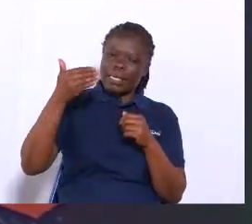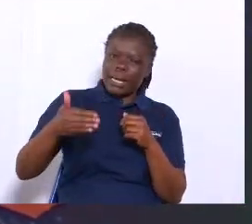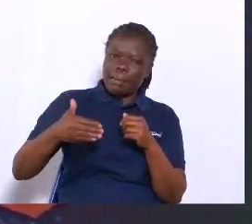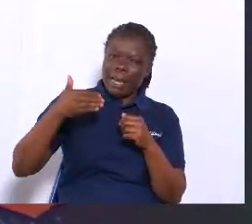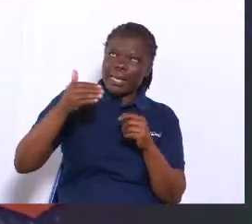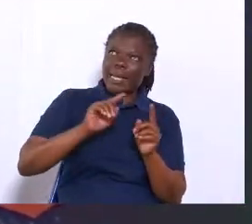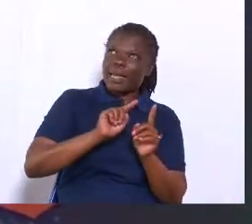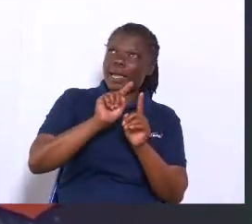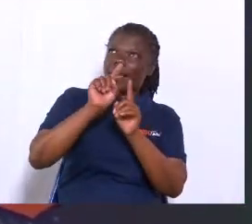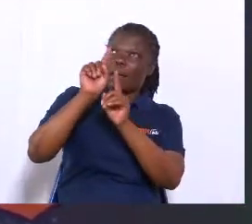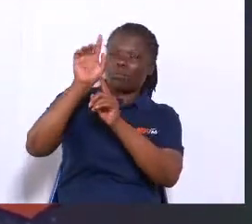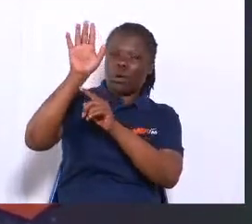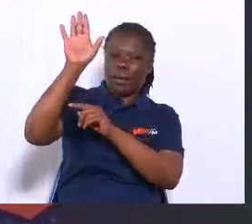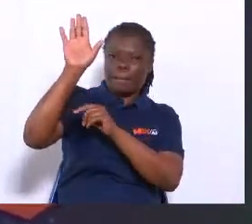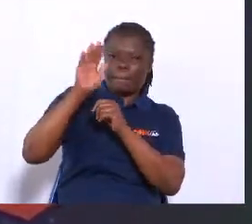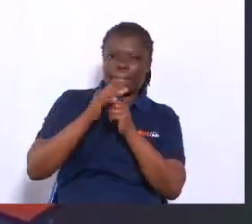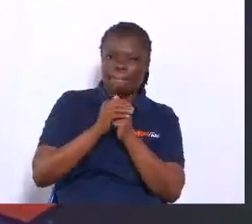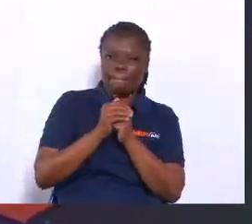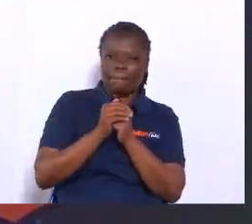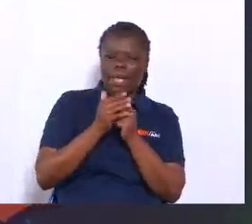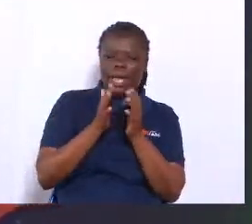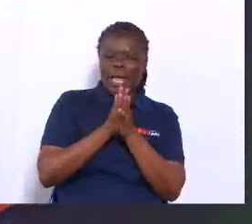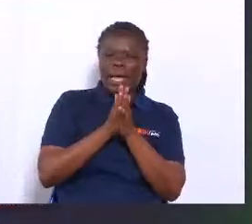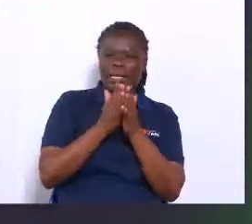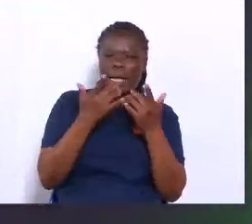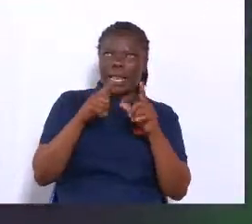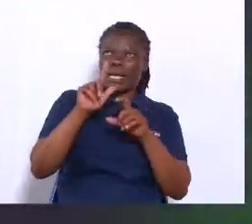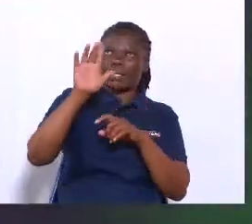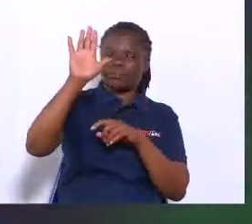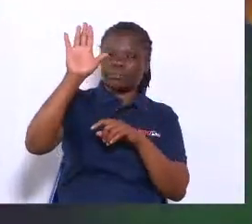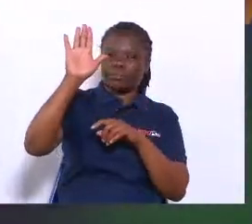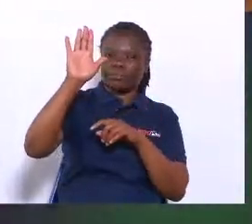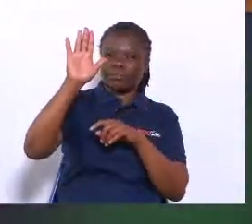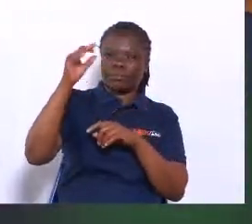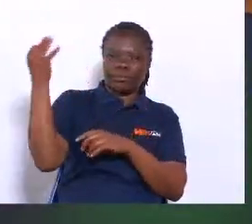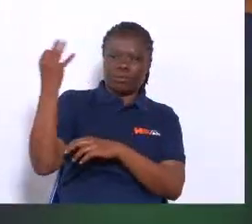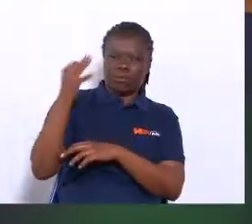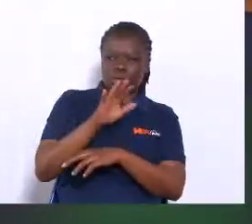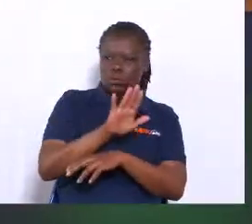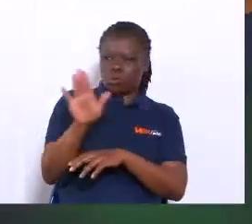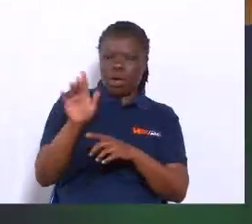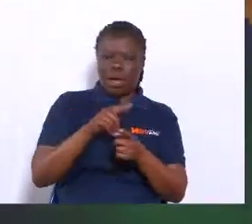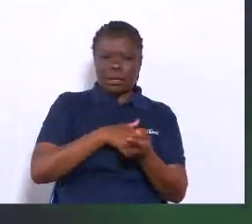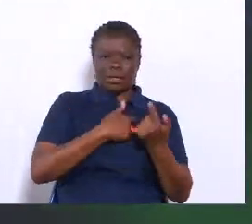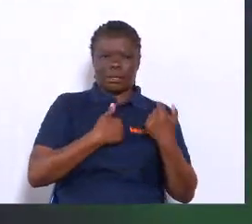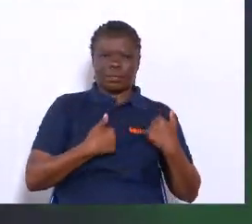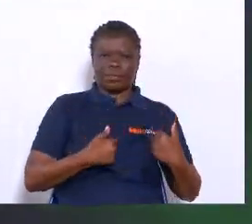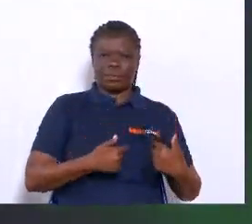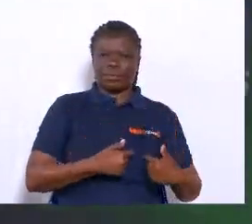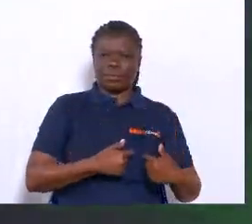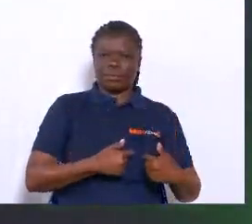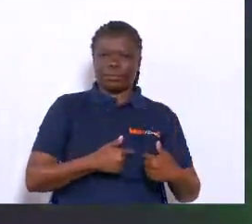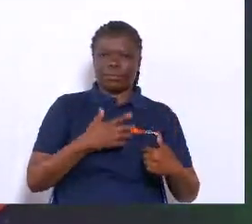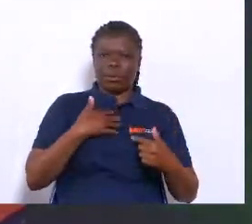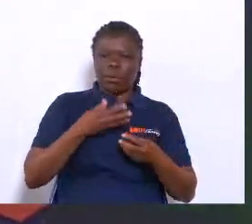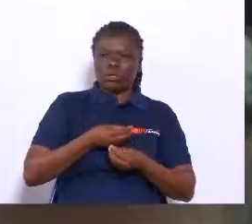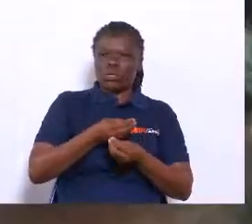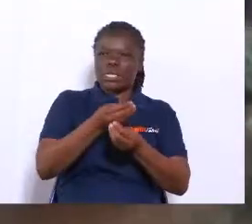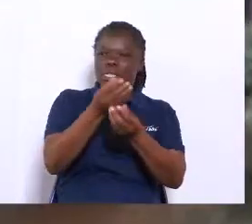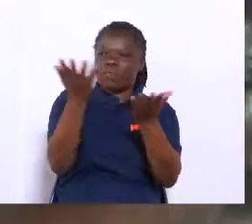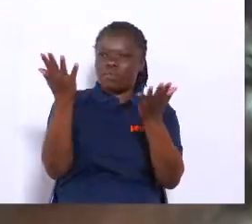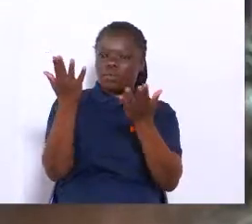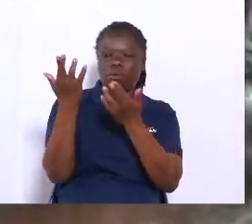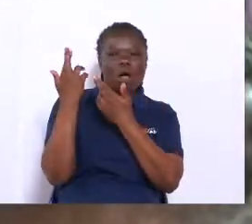come. And let me minister to your heart. Let me give you hope